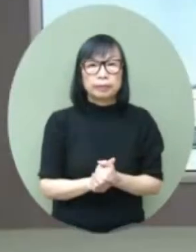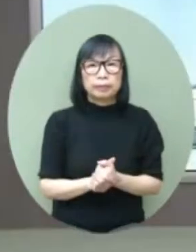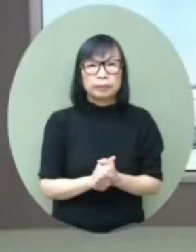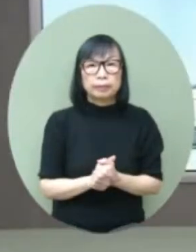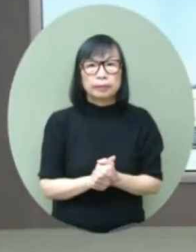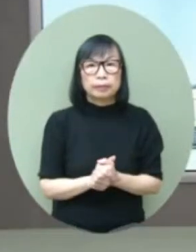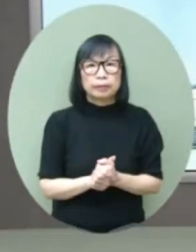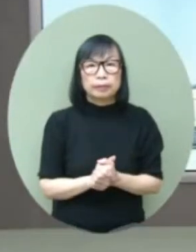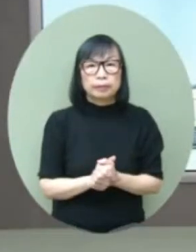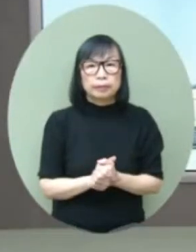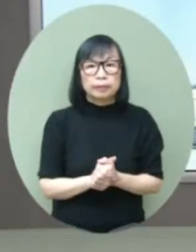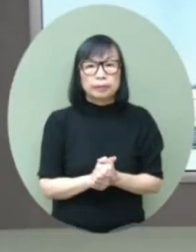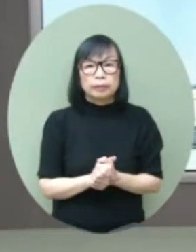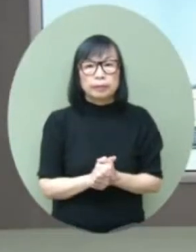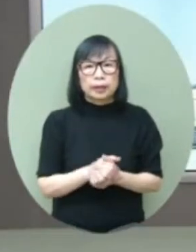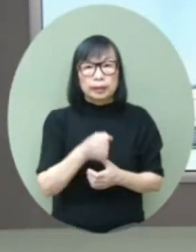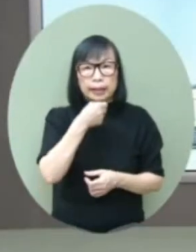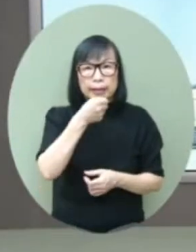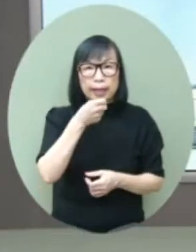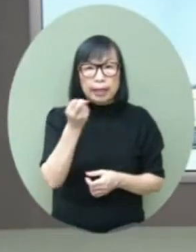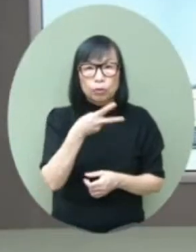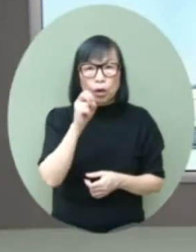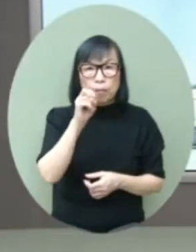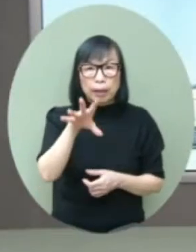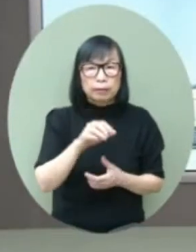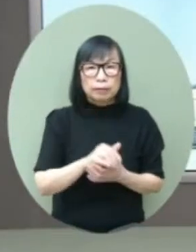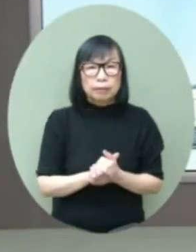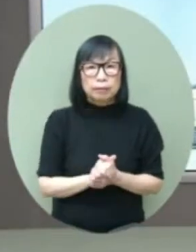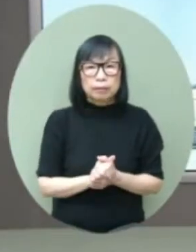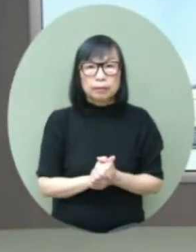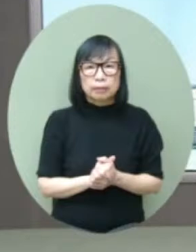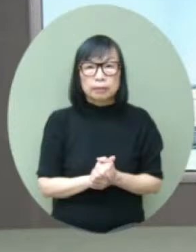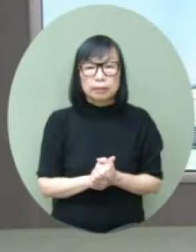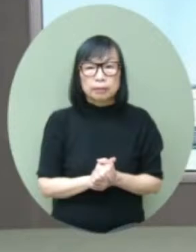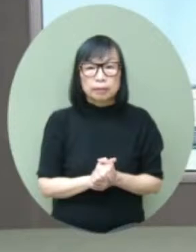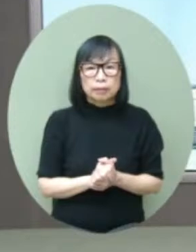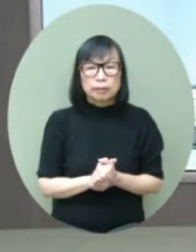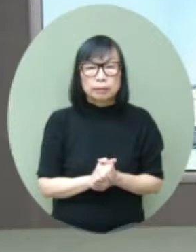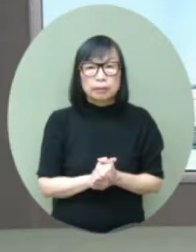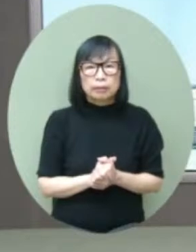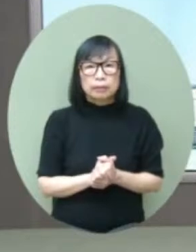quite figure out why transmission is taking place. Speaker not coming through.